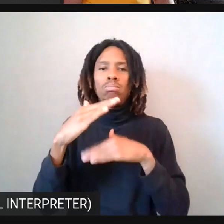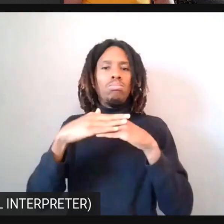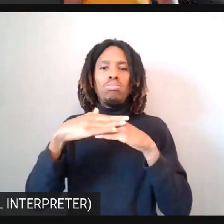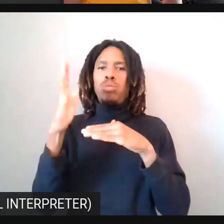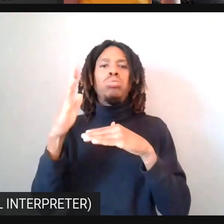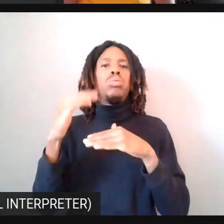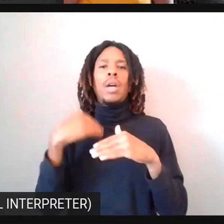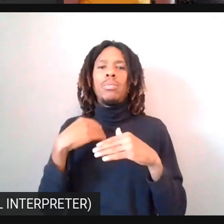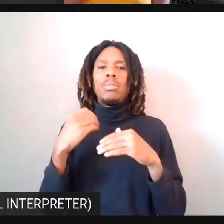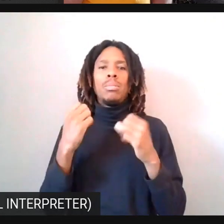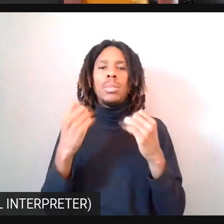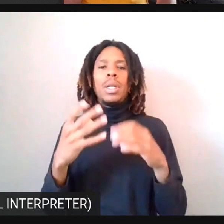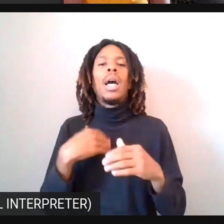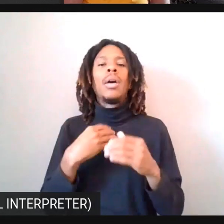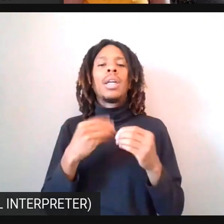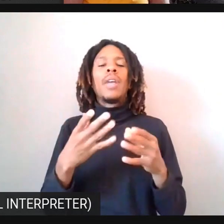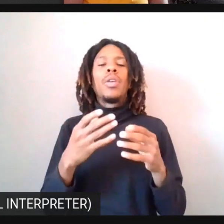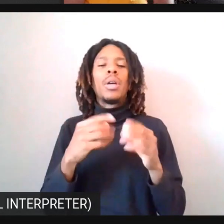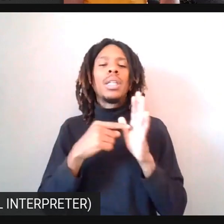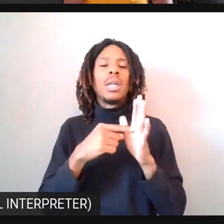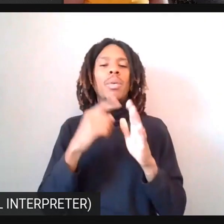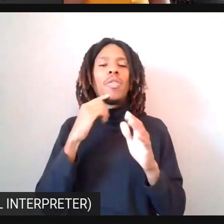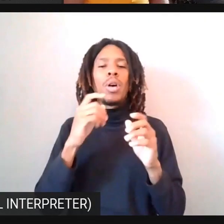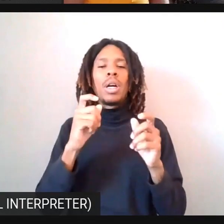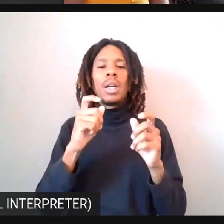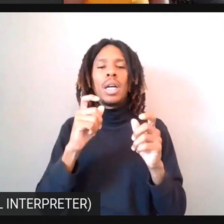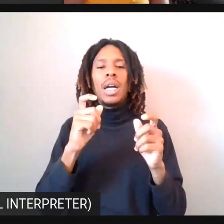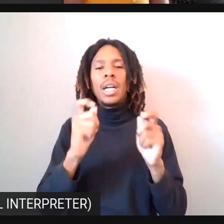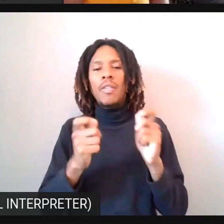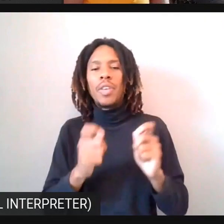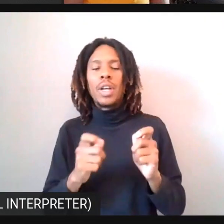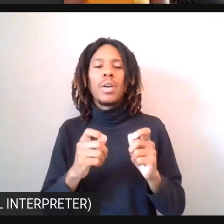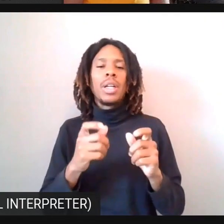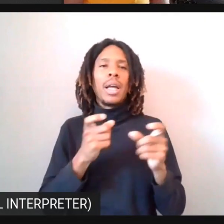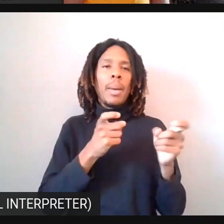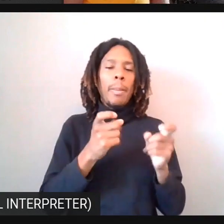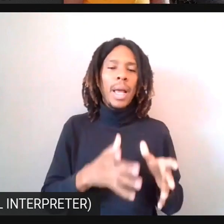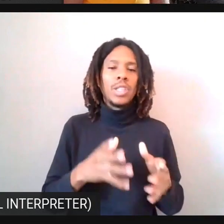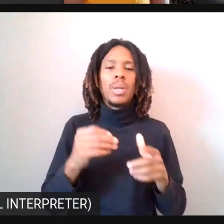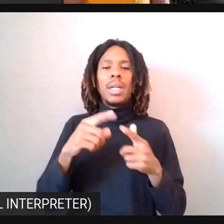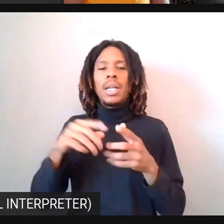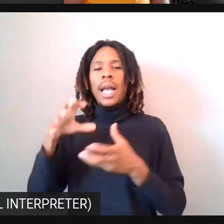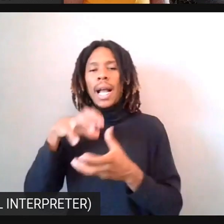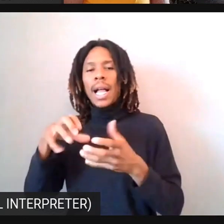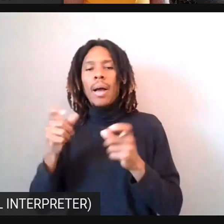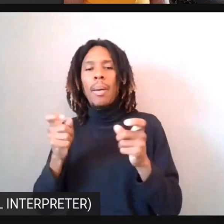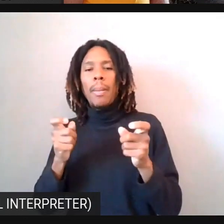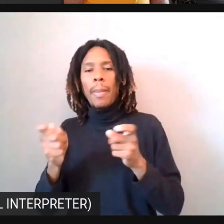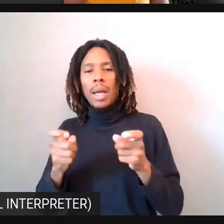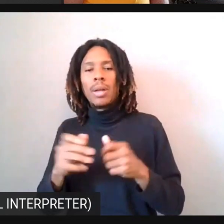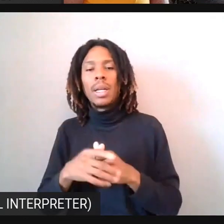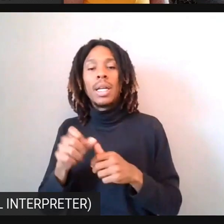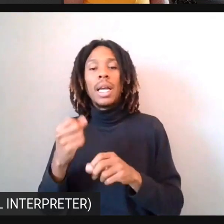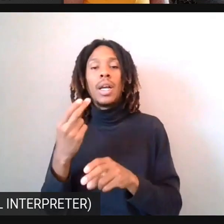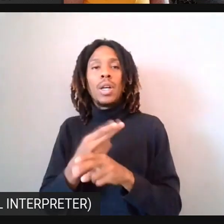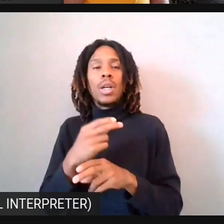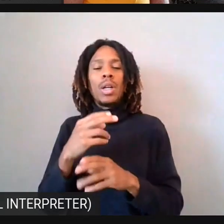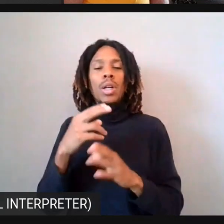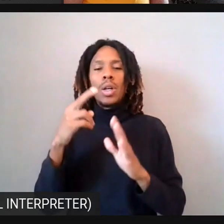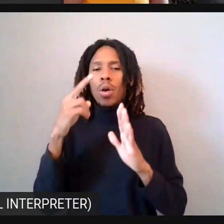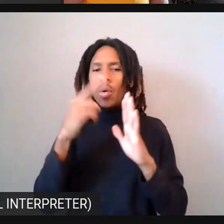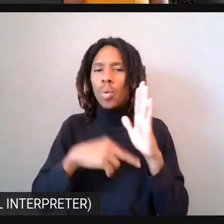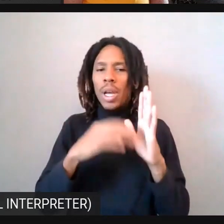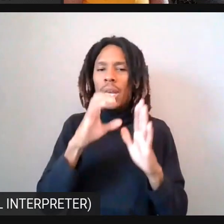of configuration management and cloud security posture management partners, right? They can use the read calls and the